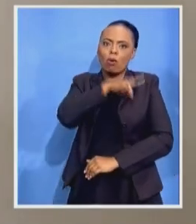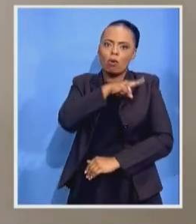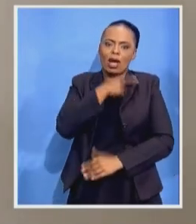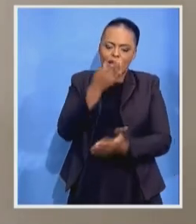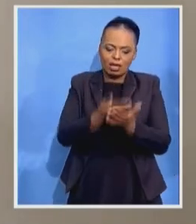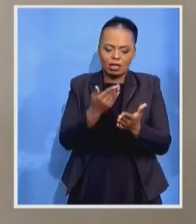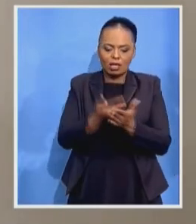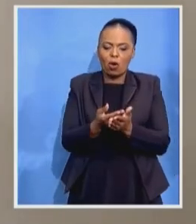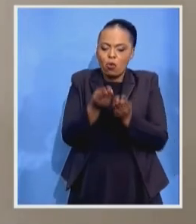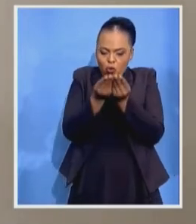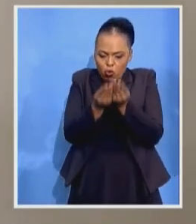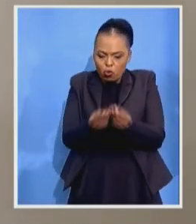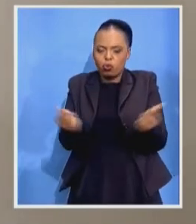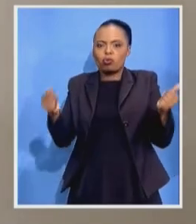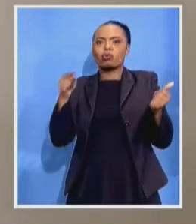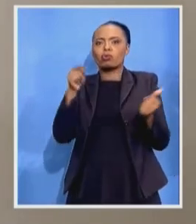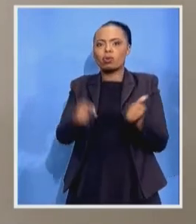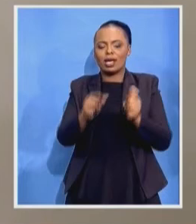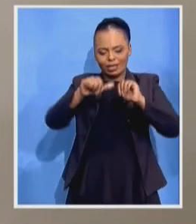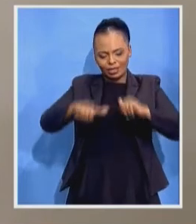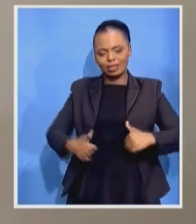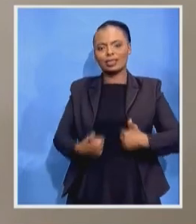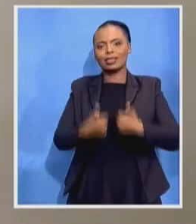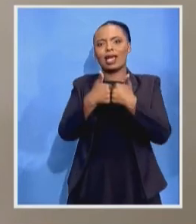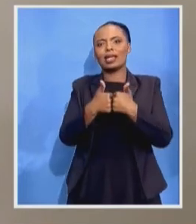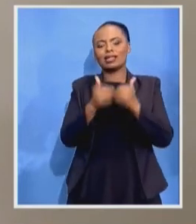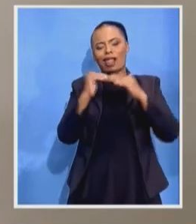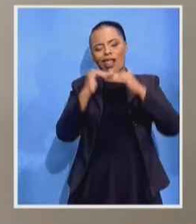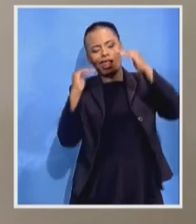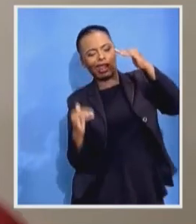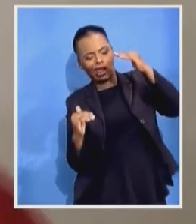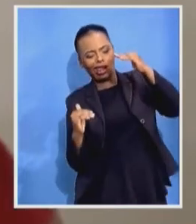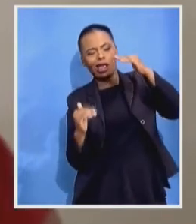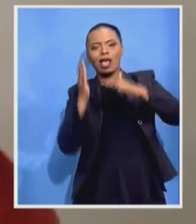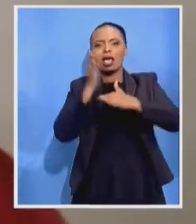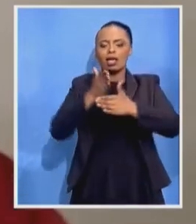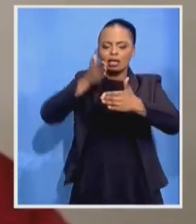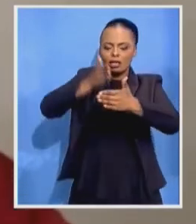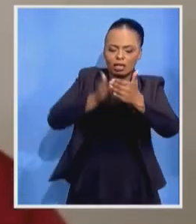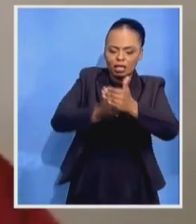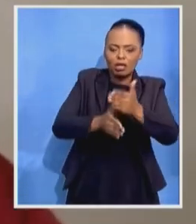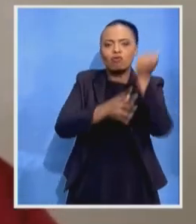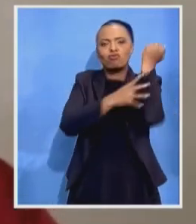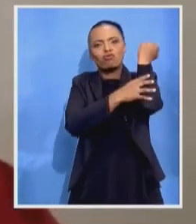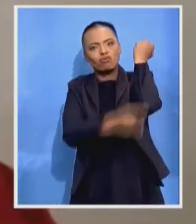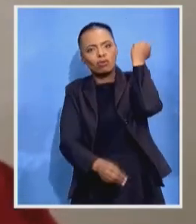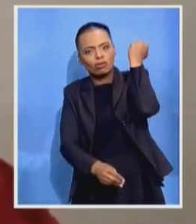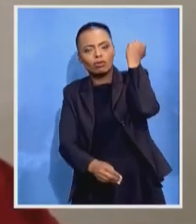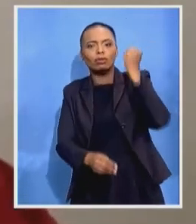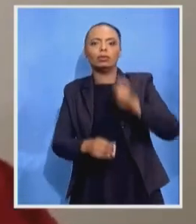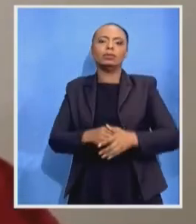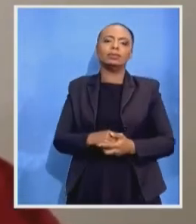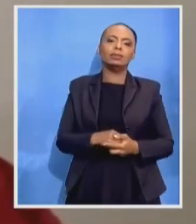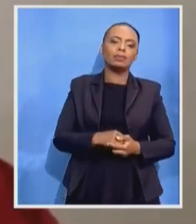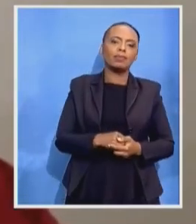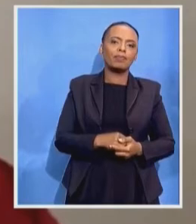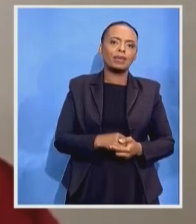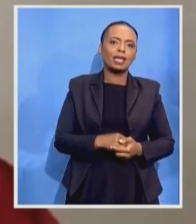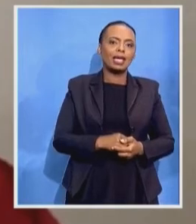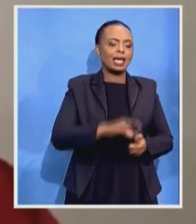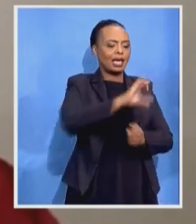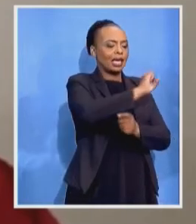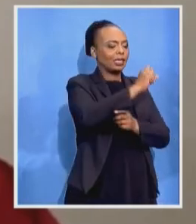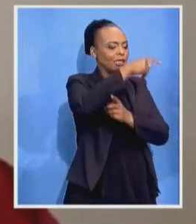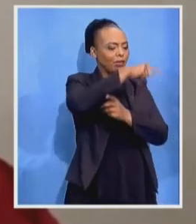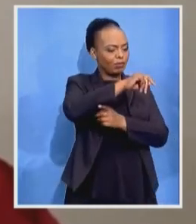of inequality, unemployment, and poverty. The SACP welcomes the prioritization of infrastructure